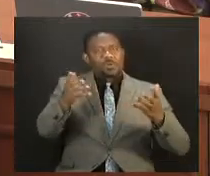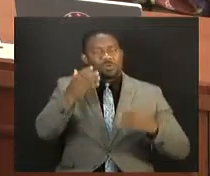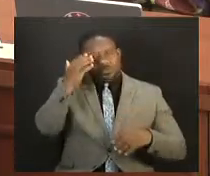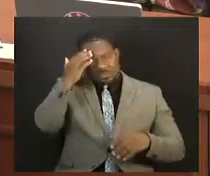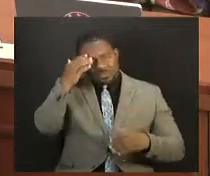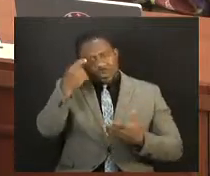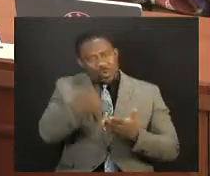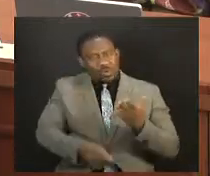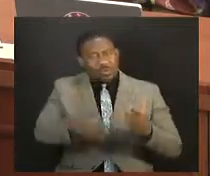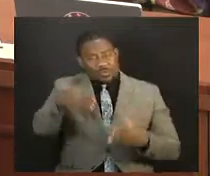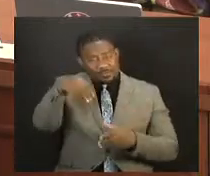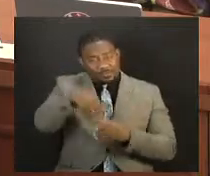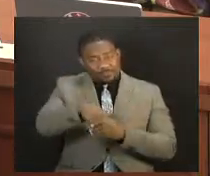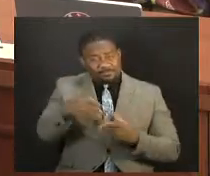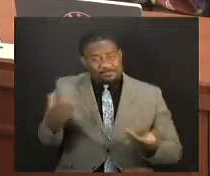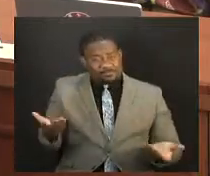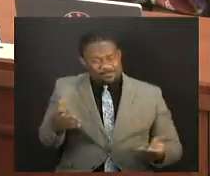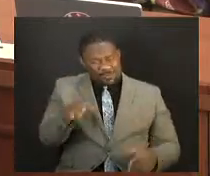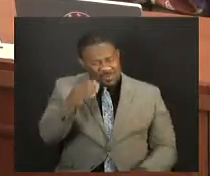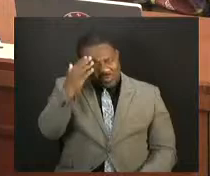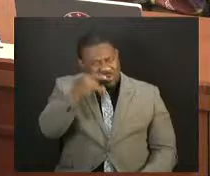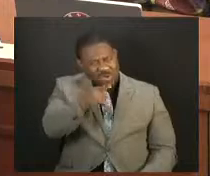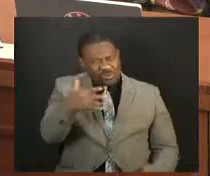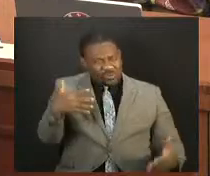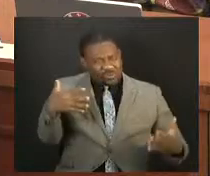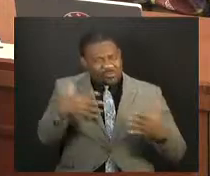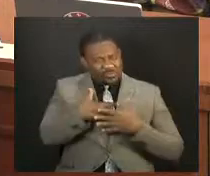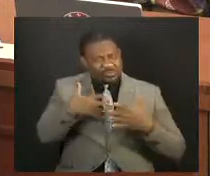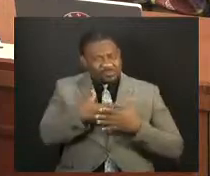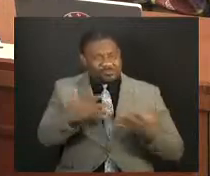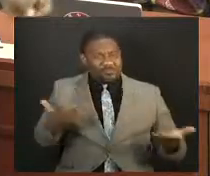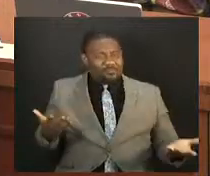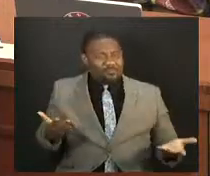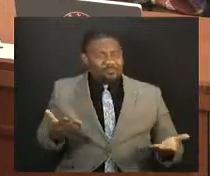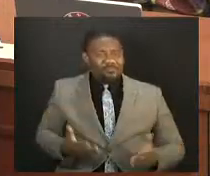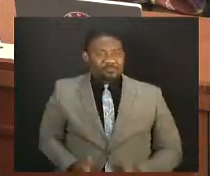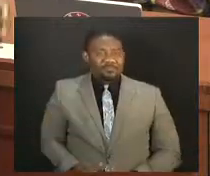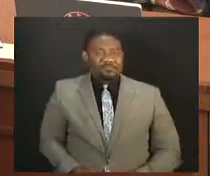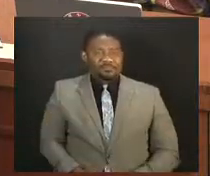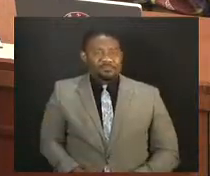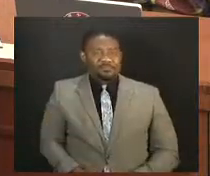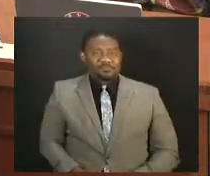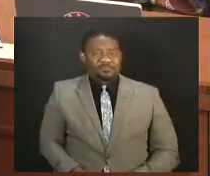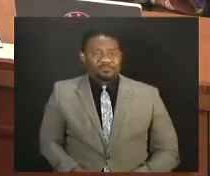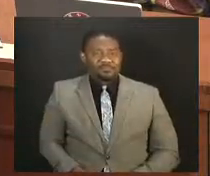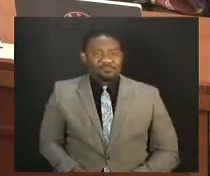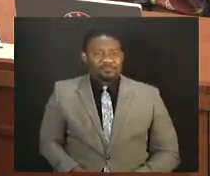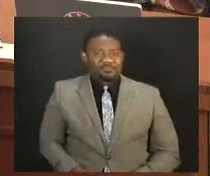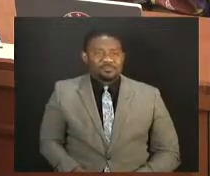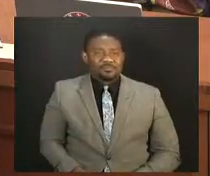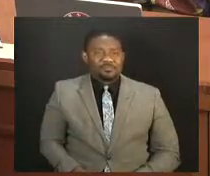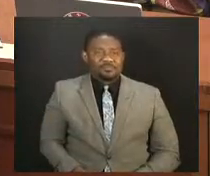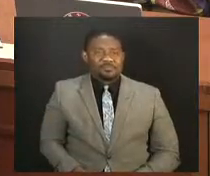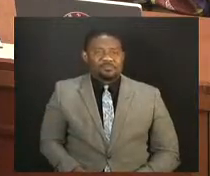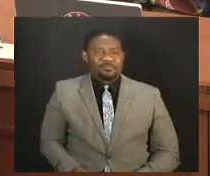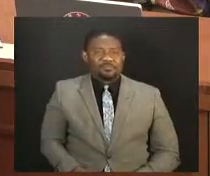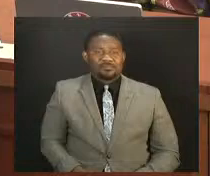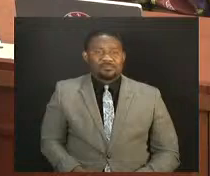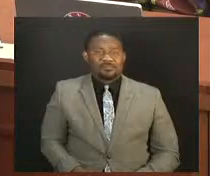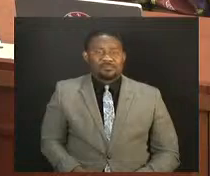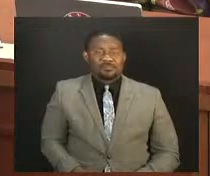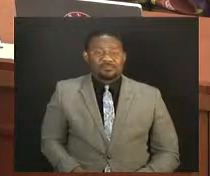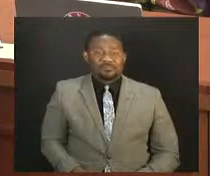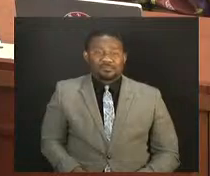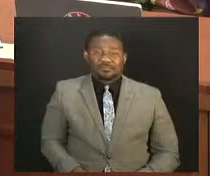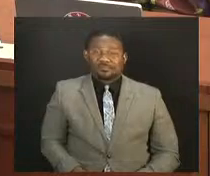costs. How is that an issue? Even if there is, let's say that some anomaly